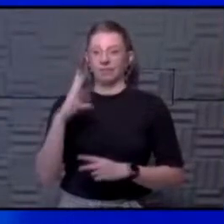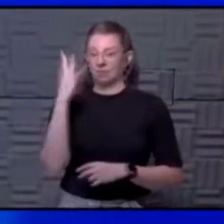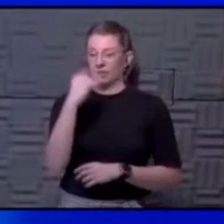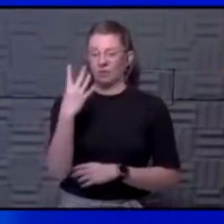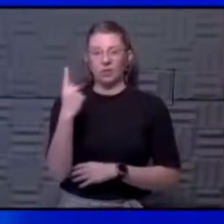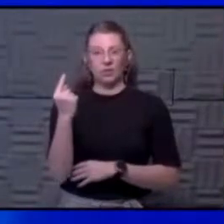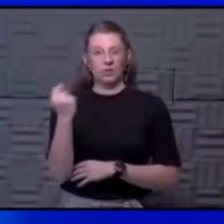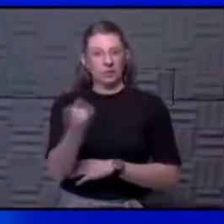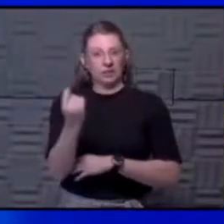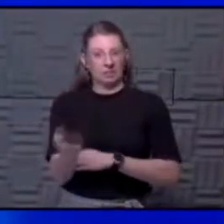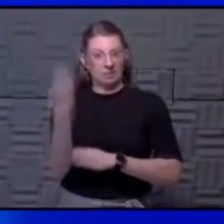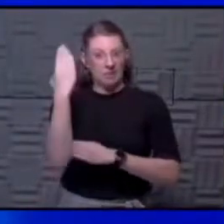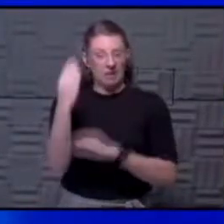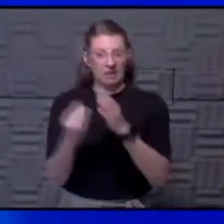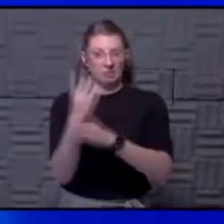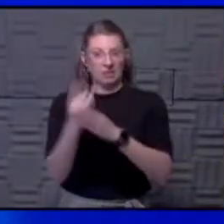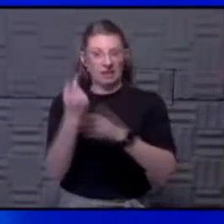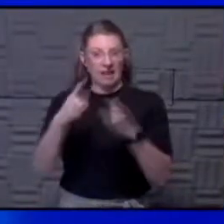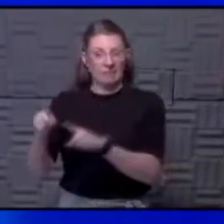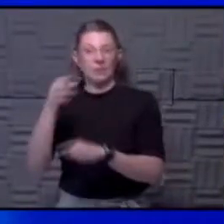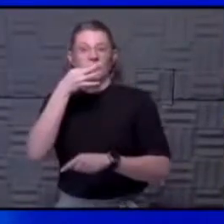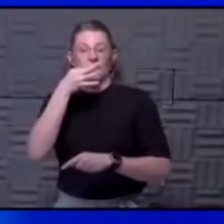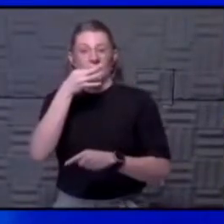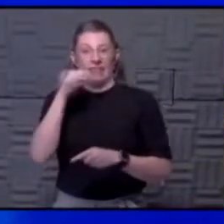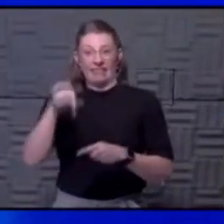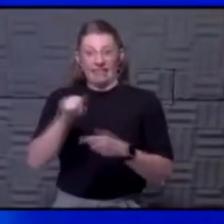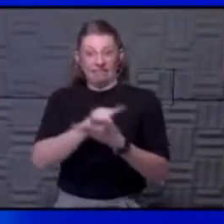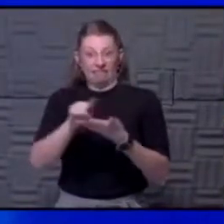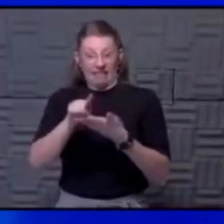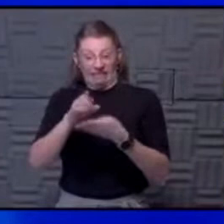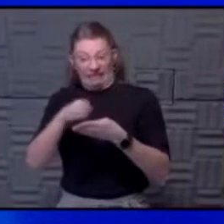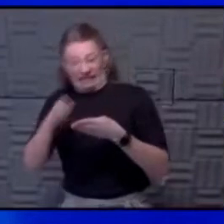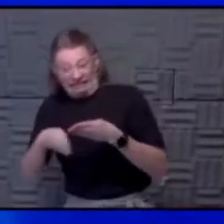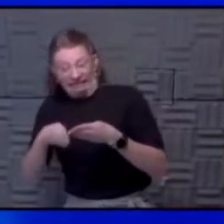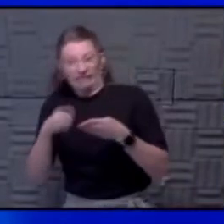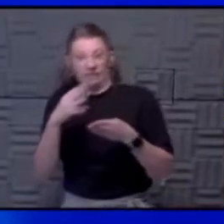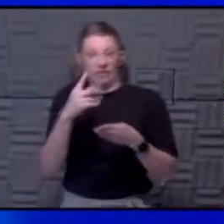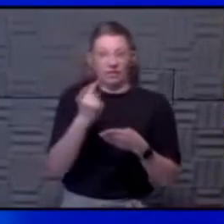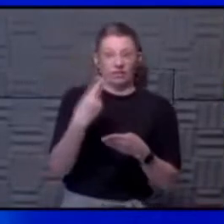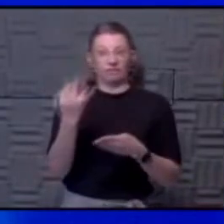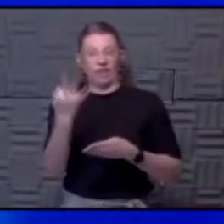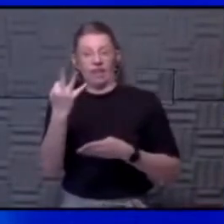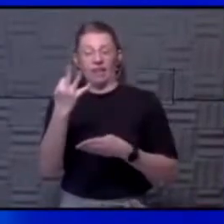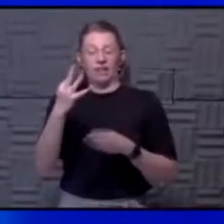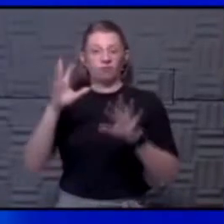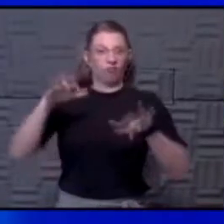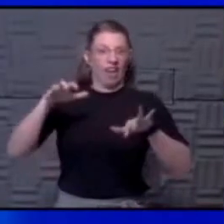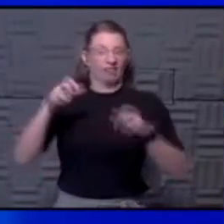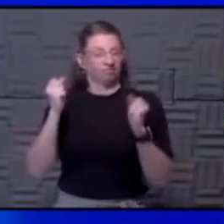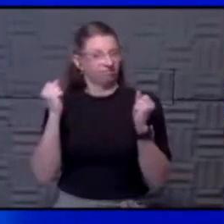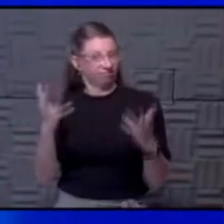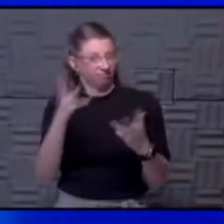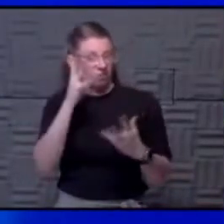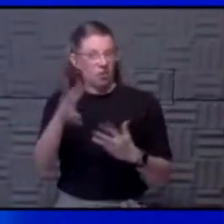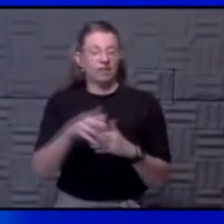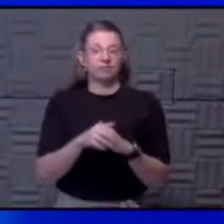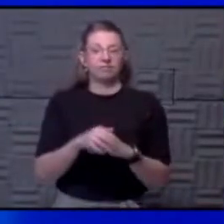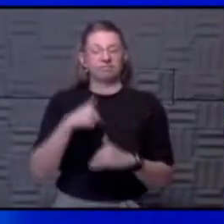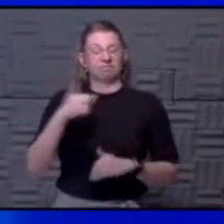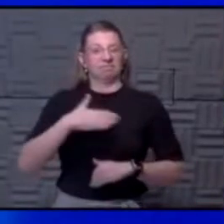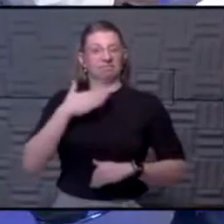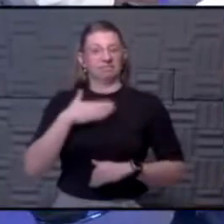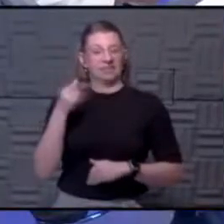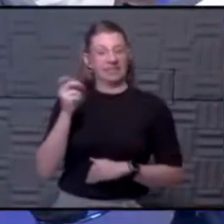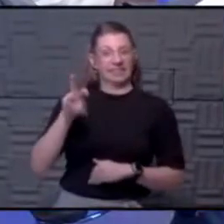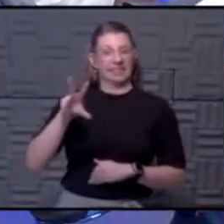spring coming and a lot of rain coming at the end of the week. That'll start making it feel really like spring. I'm delighted to be joined this morning by